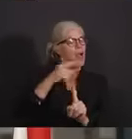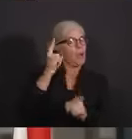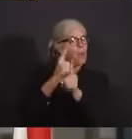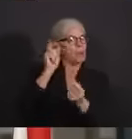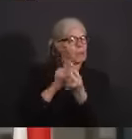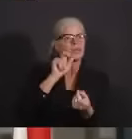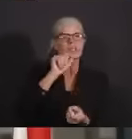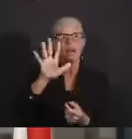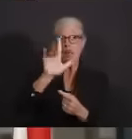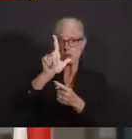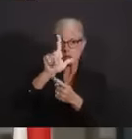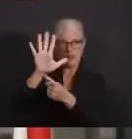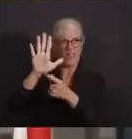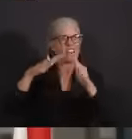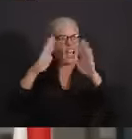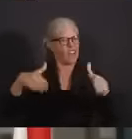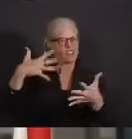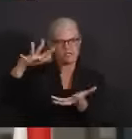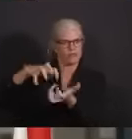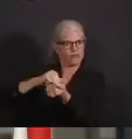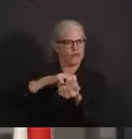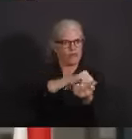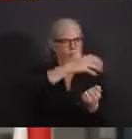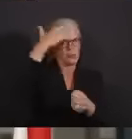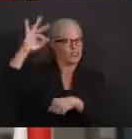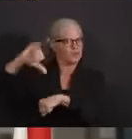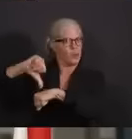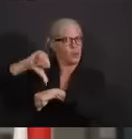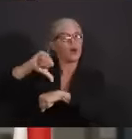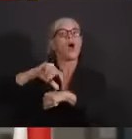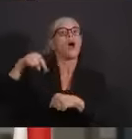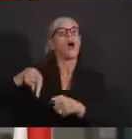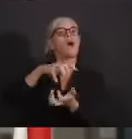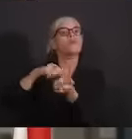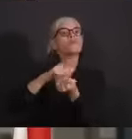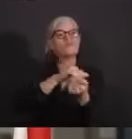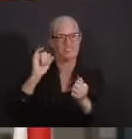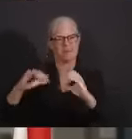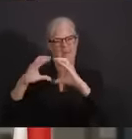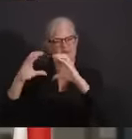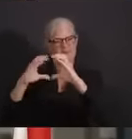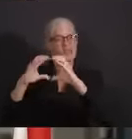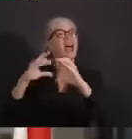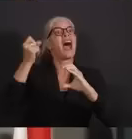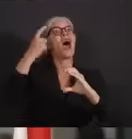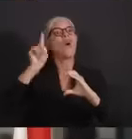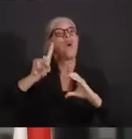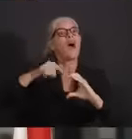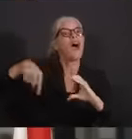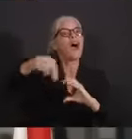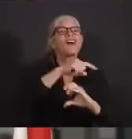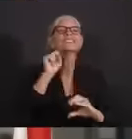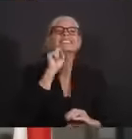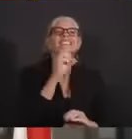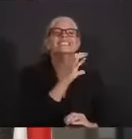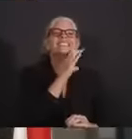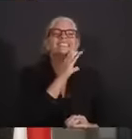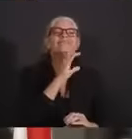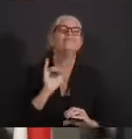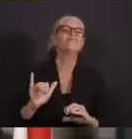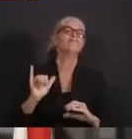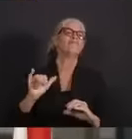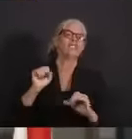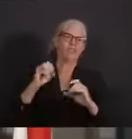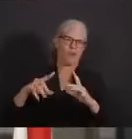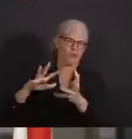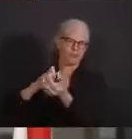125 homes that have been destroyed, most of them mobile homes and senior communities. So we're trying to get into Florida's most vulnerable to make